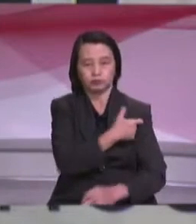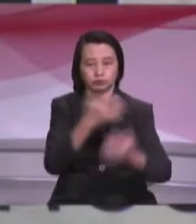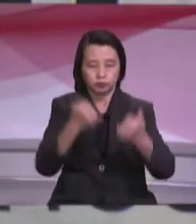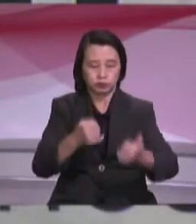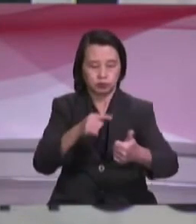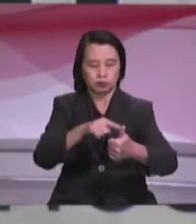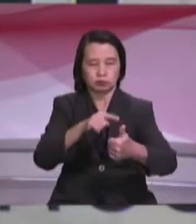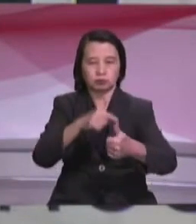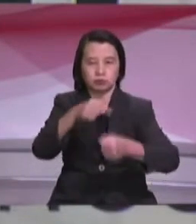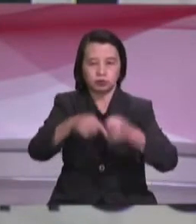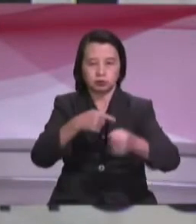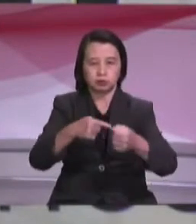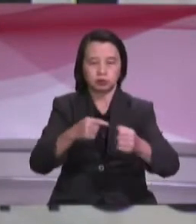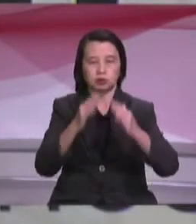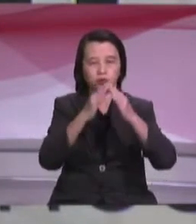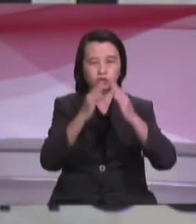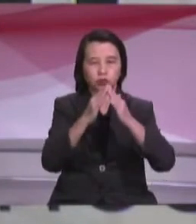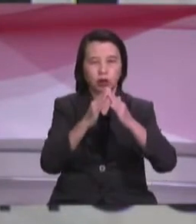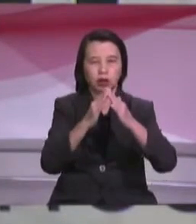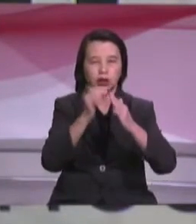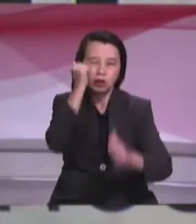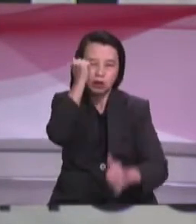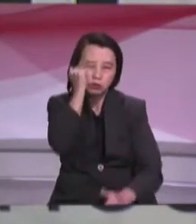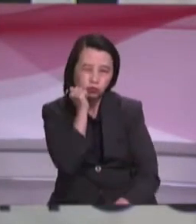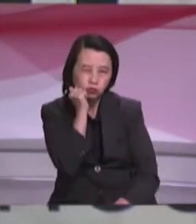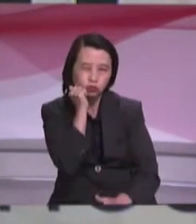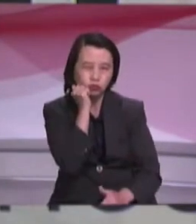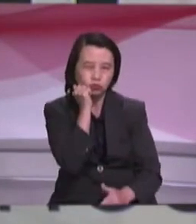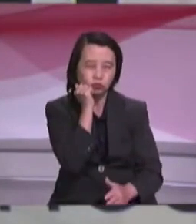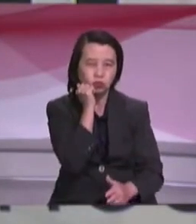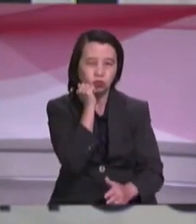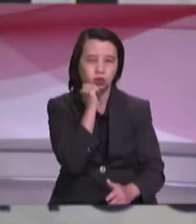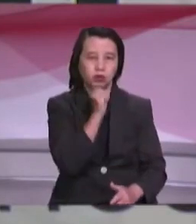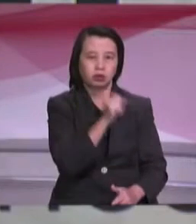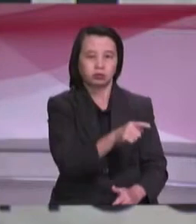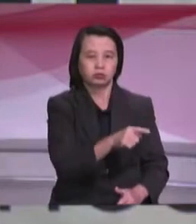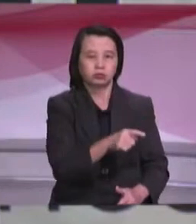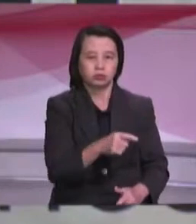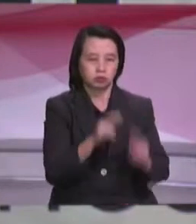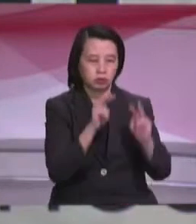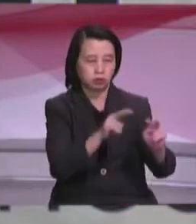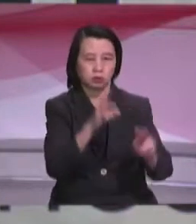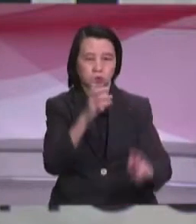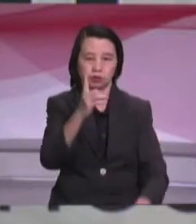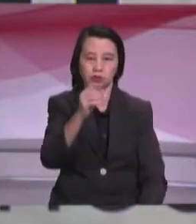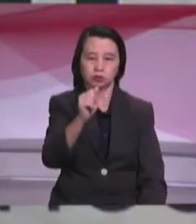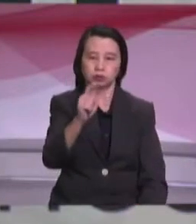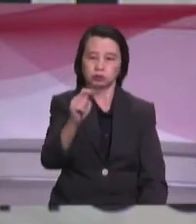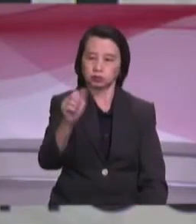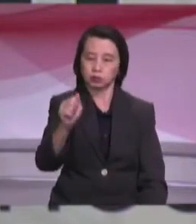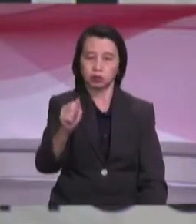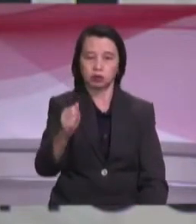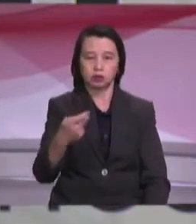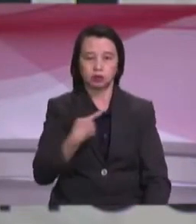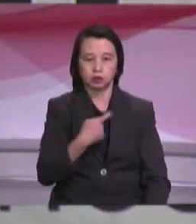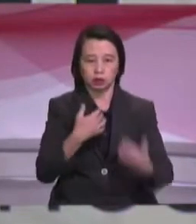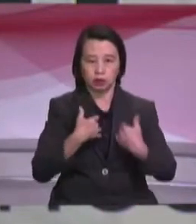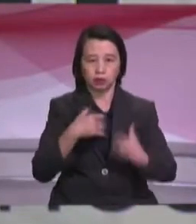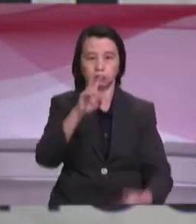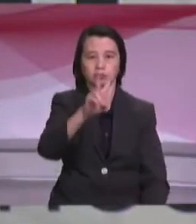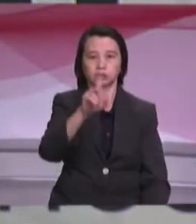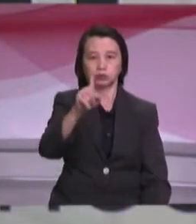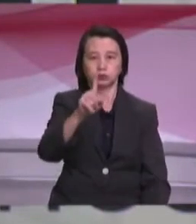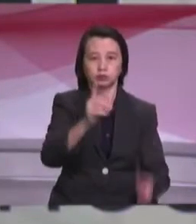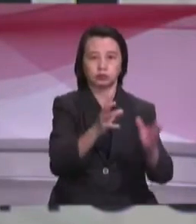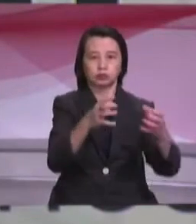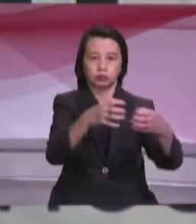Now, with regards to old folks' home, they've been infected. So we look into our data. So far, we have 21